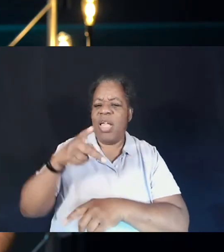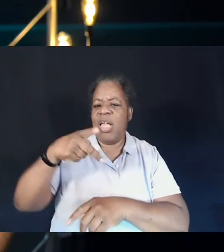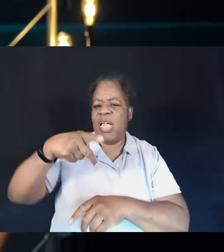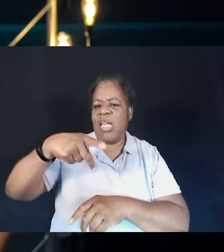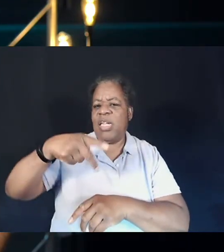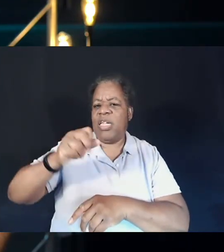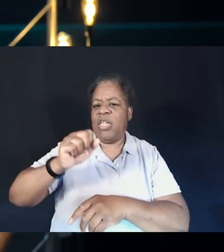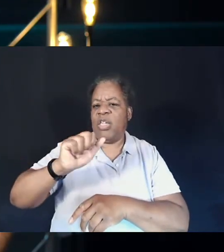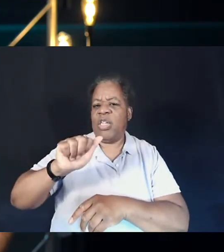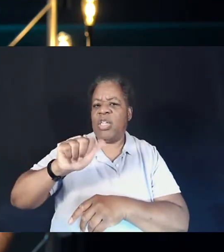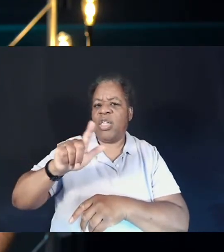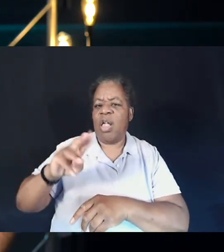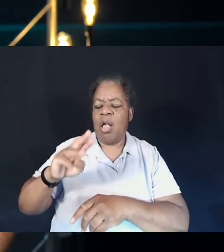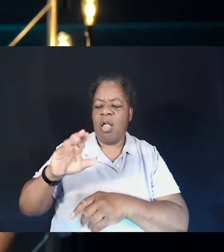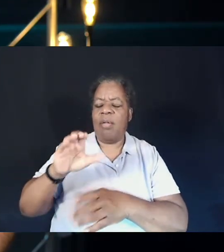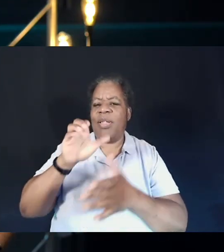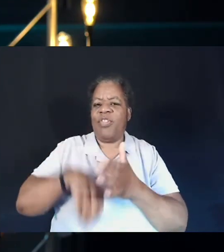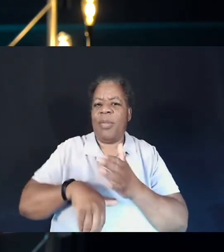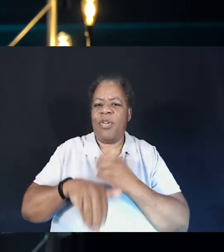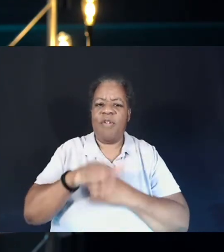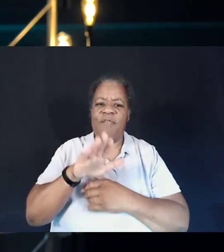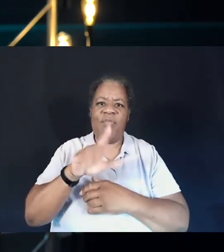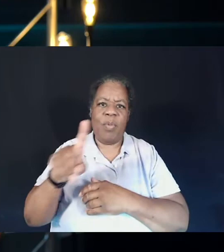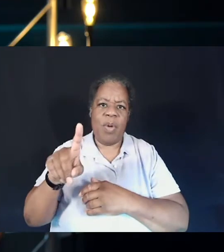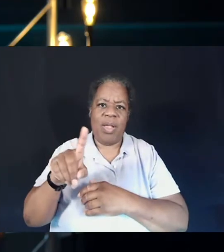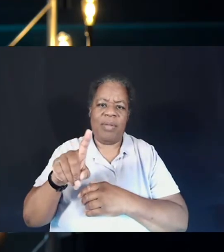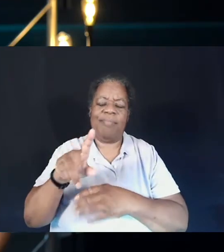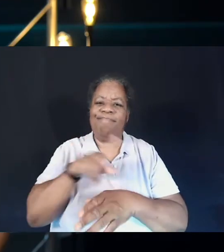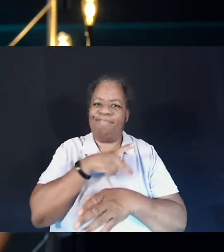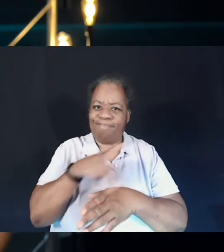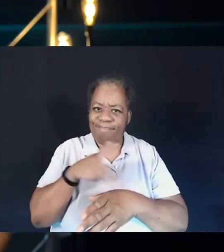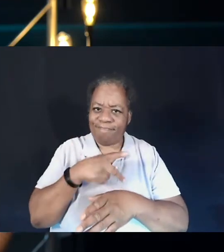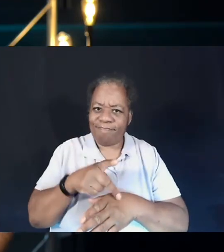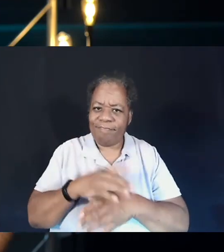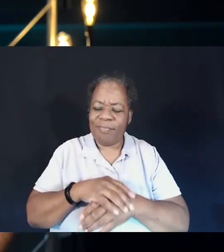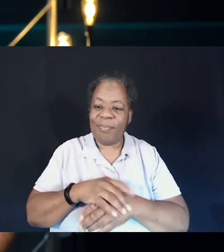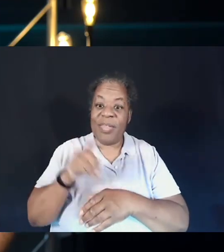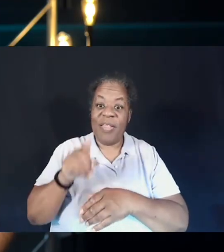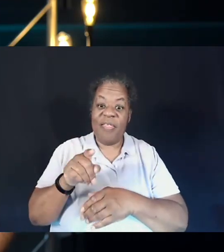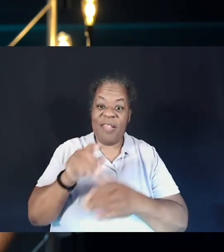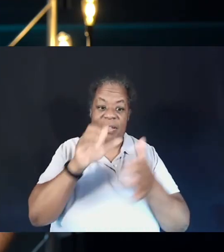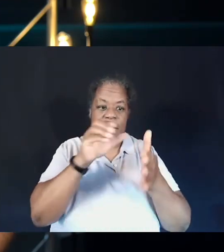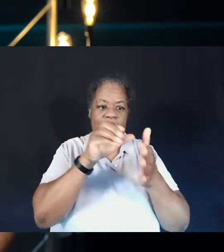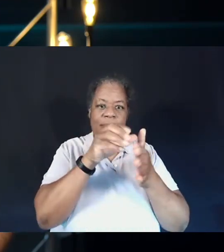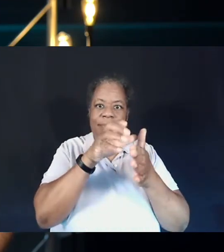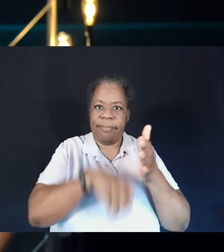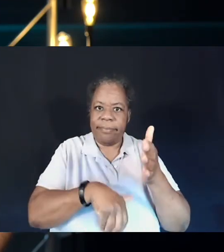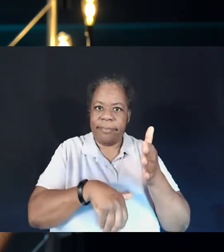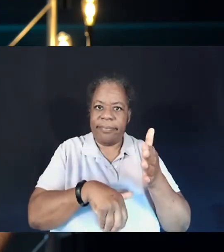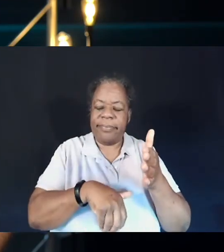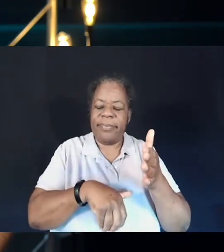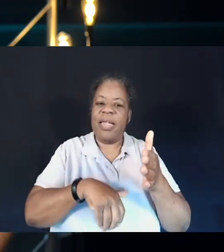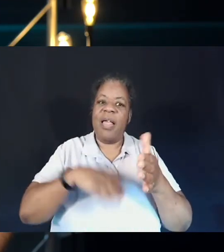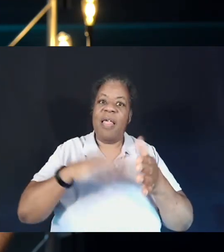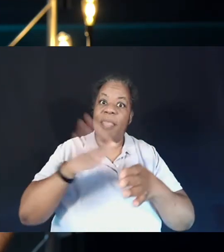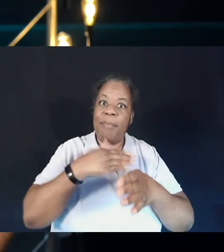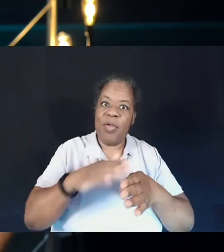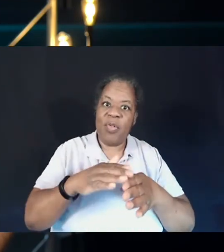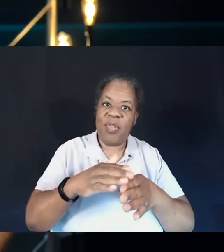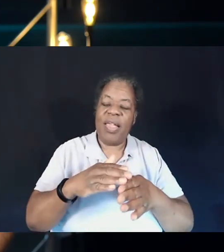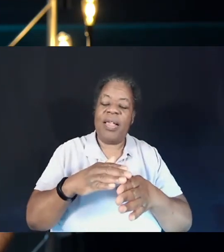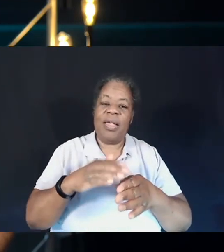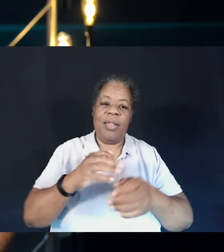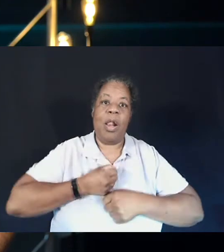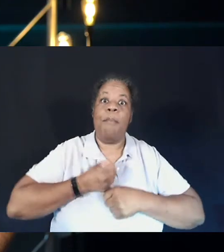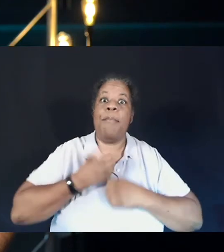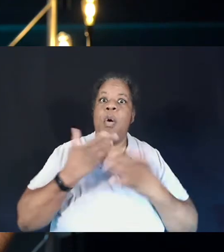If you haven't spent much time in the Psalms, they are the hymnal of the ancient Israelites. These are songs and poems that were used